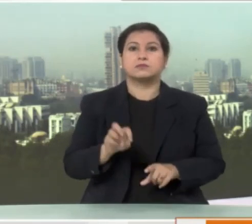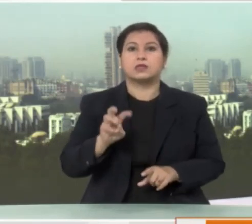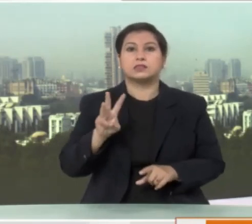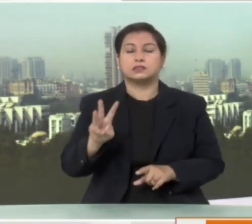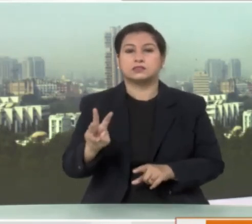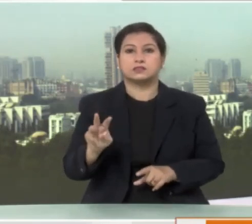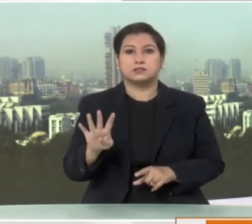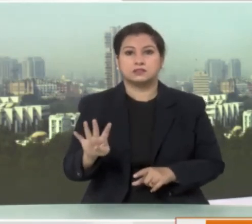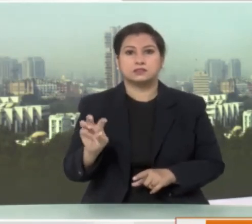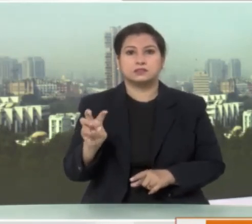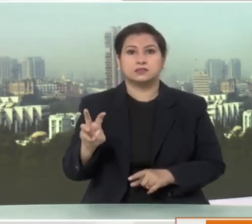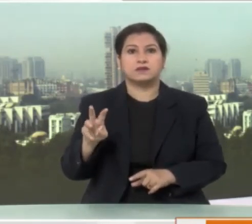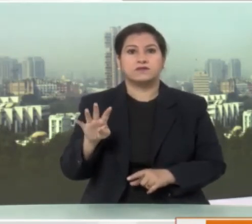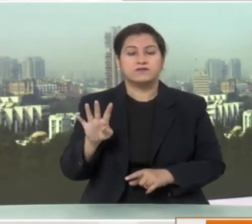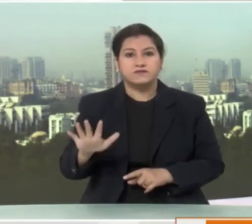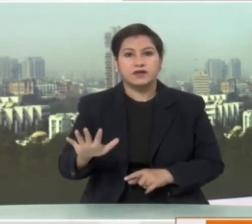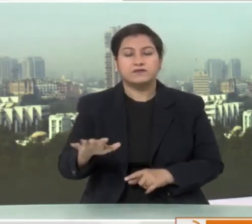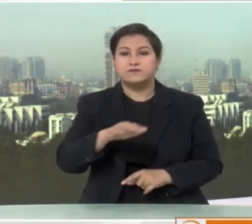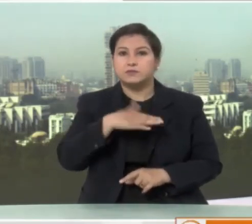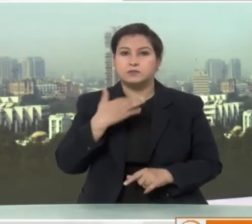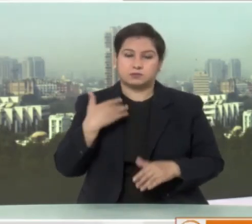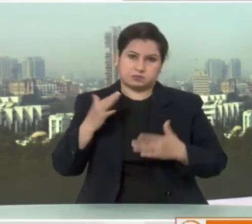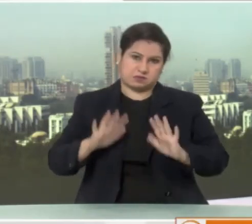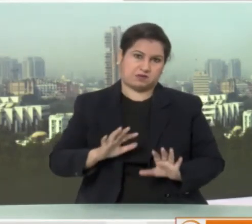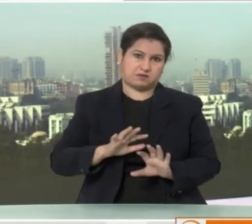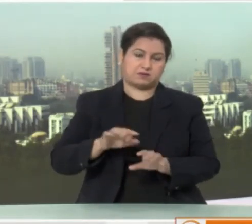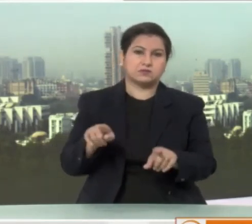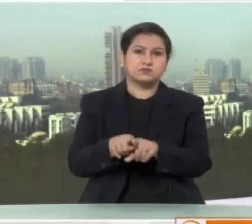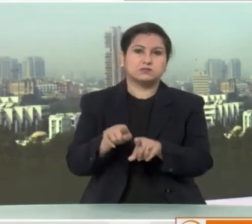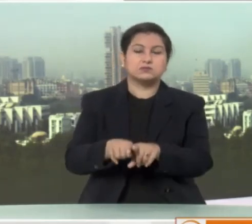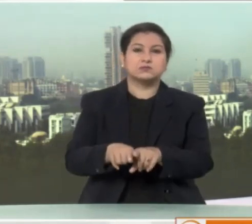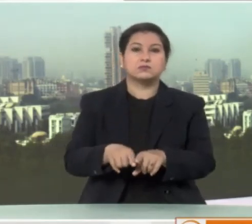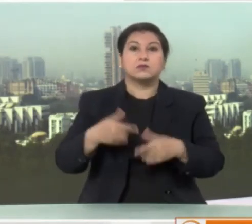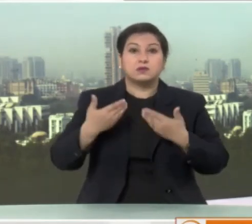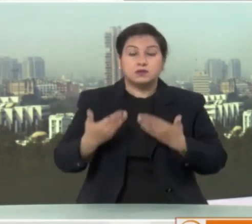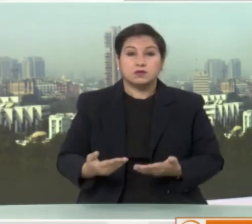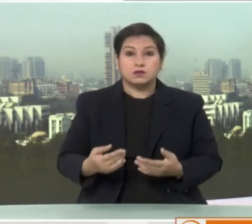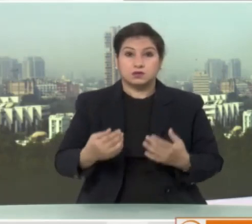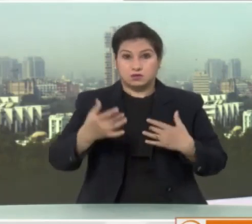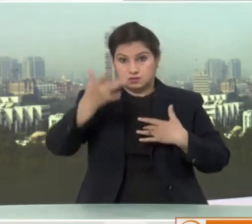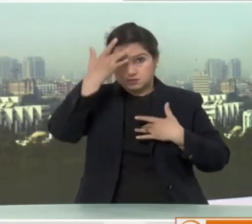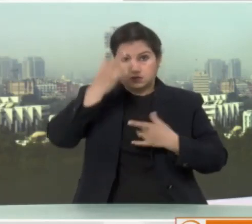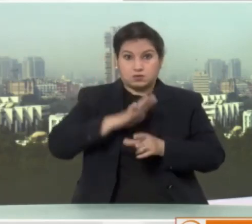3,435 people have lost their lives so far due to COVID-19, while